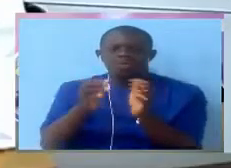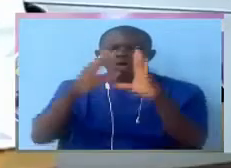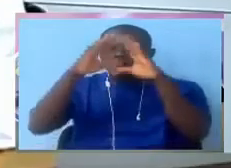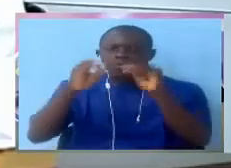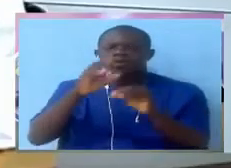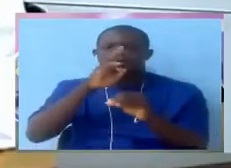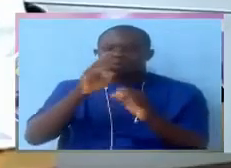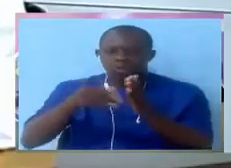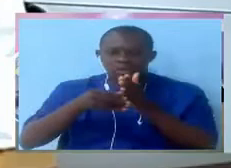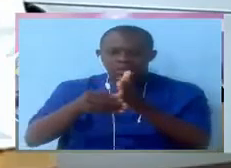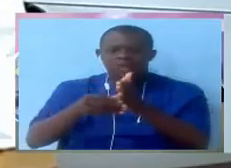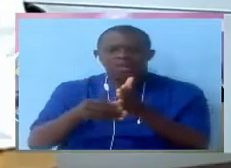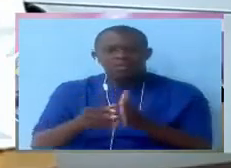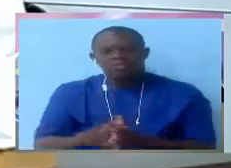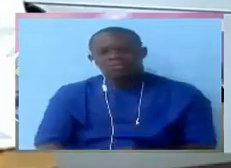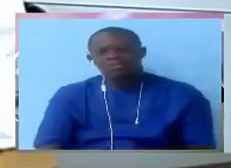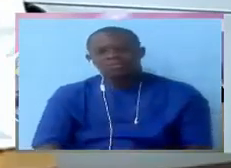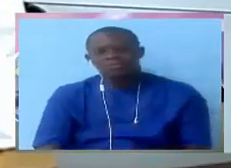bobu?